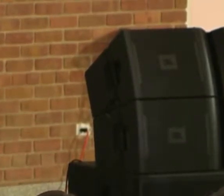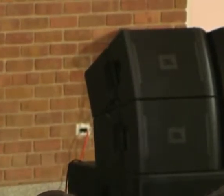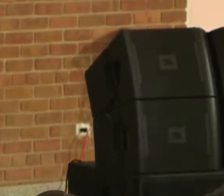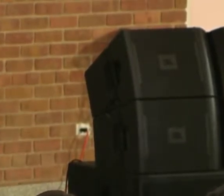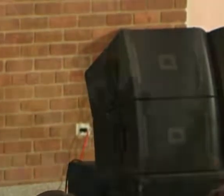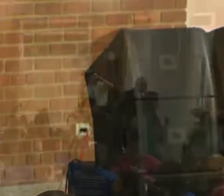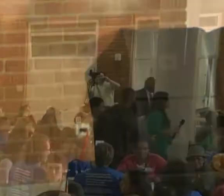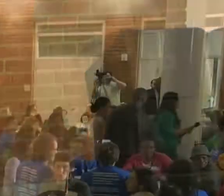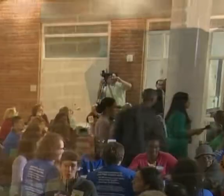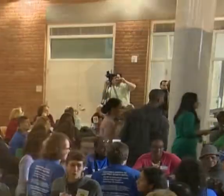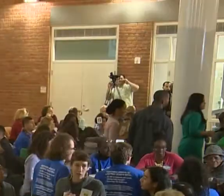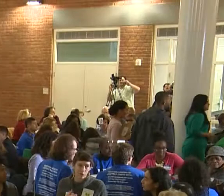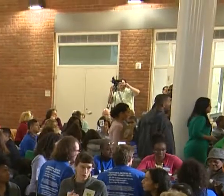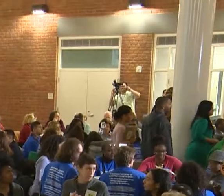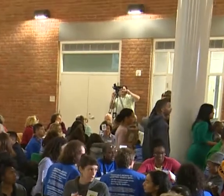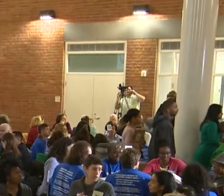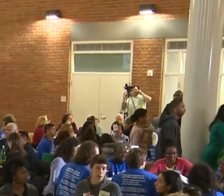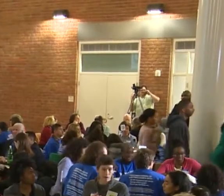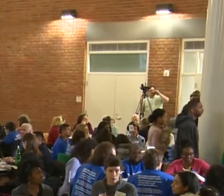temporary